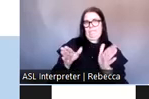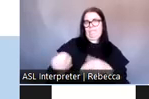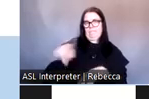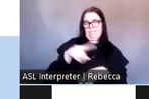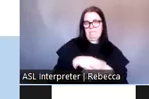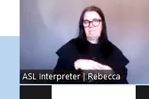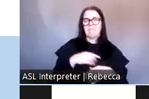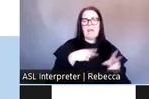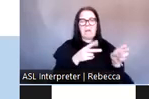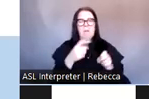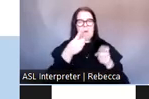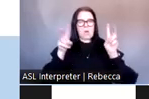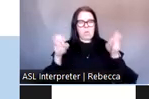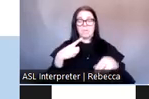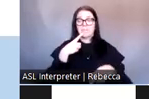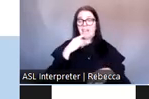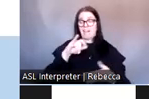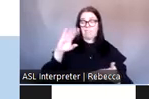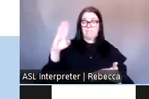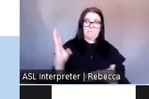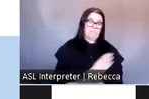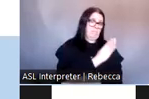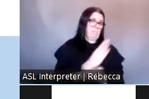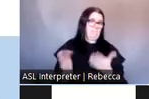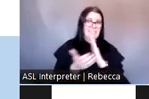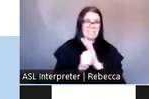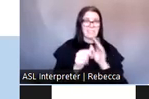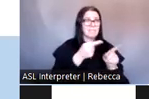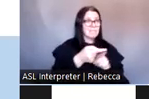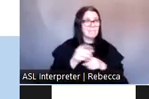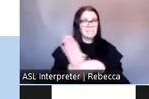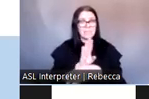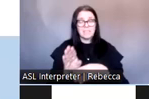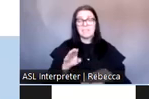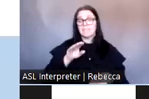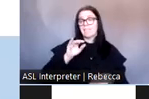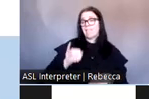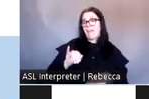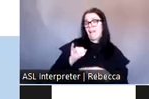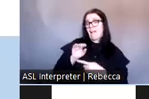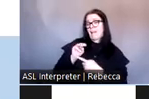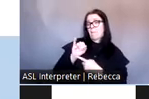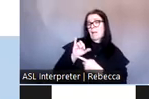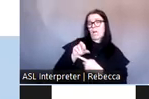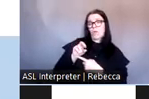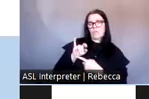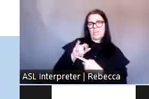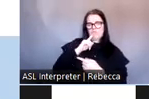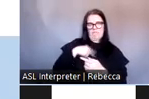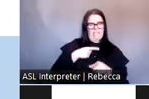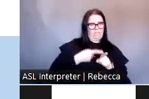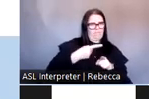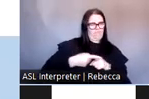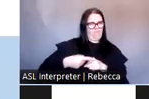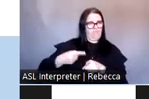Spanning a range of skills and industries, micro-credentials cover everything from data literacy and computer-aided